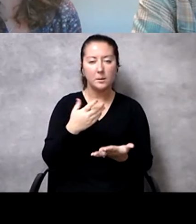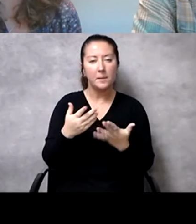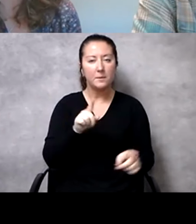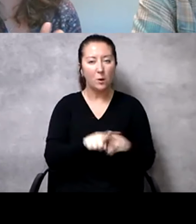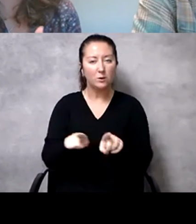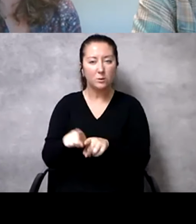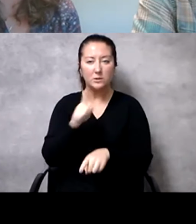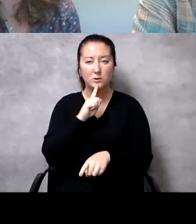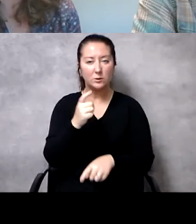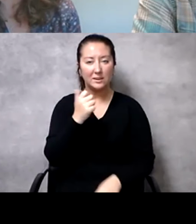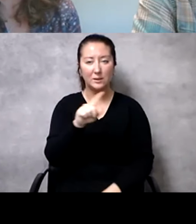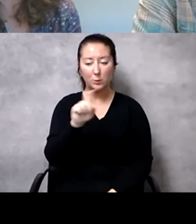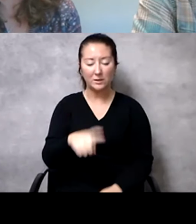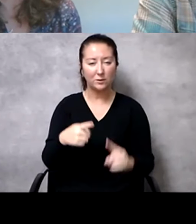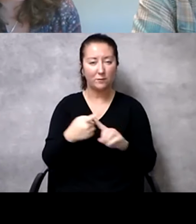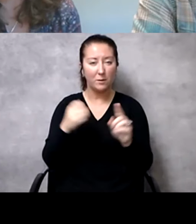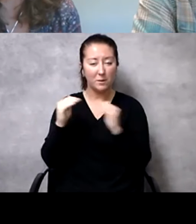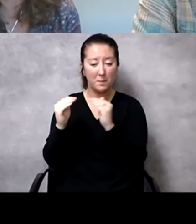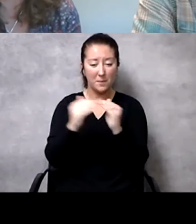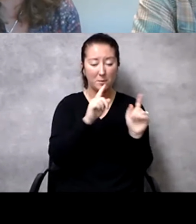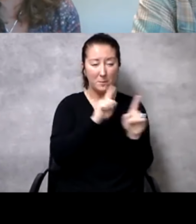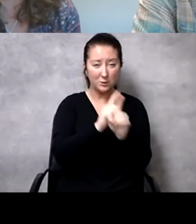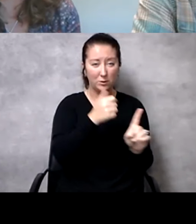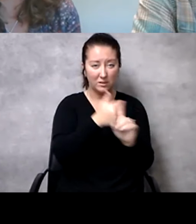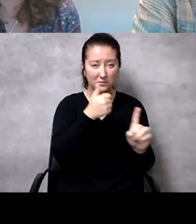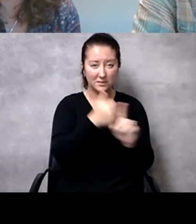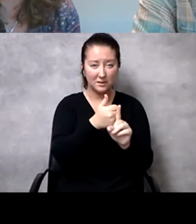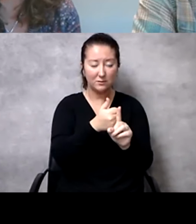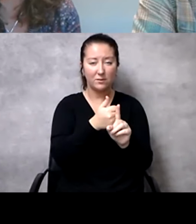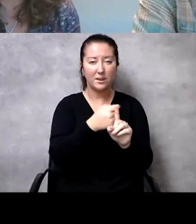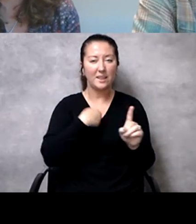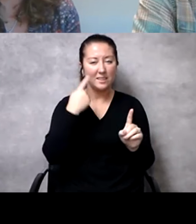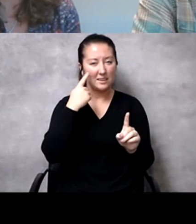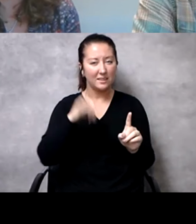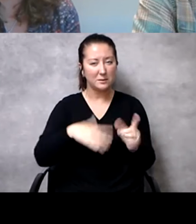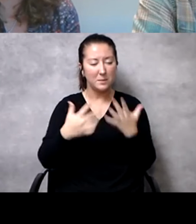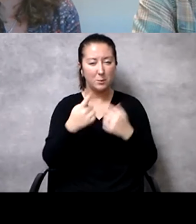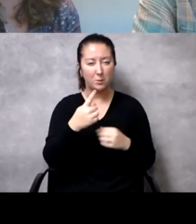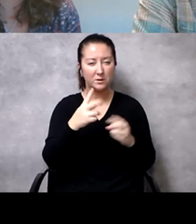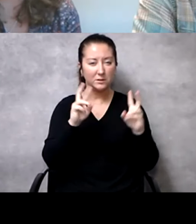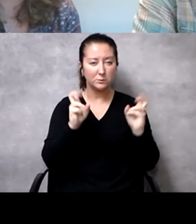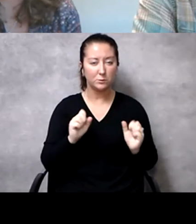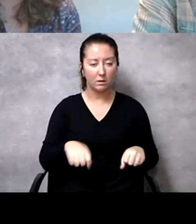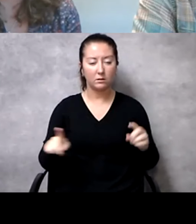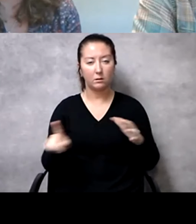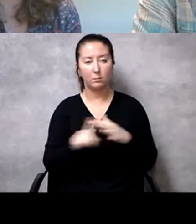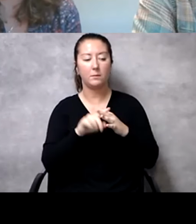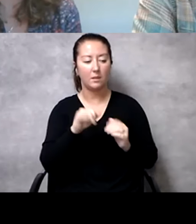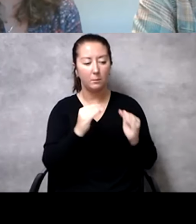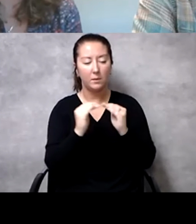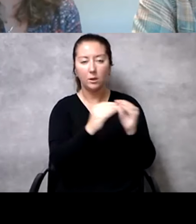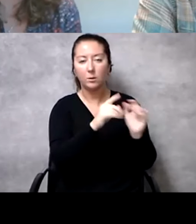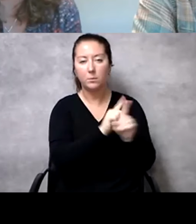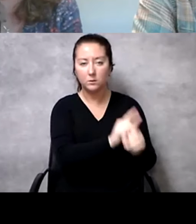any questions that the peer mentor themselves has, because I think this can be an issue where the peer mentor is